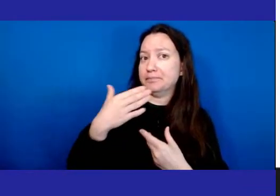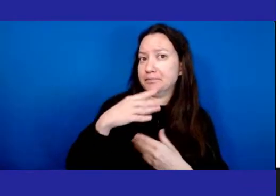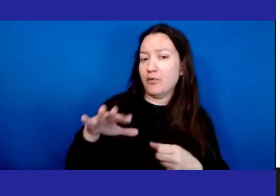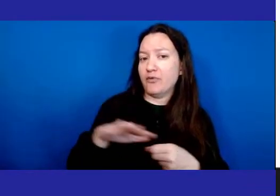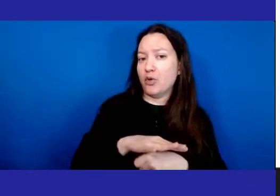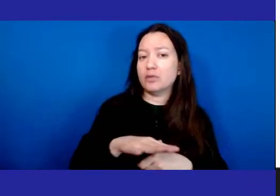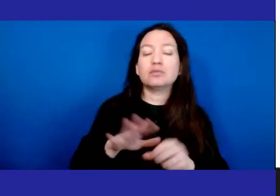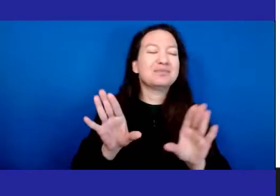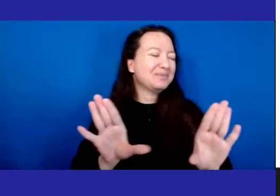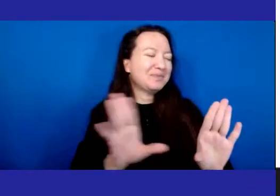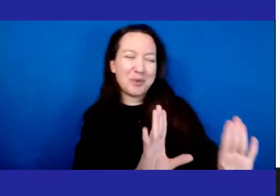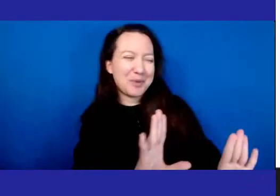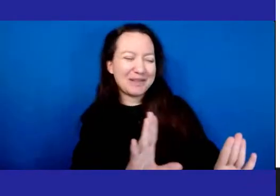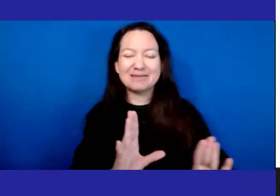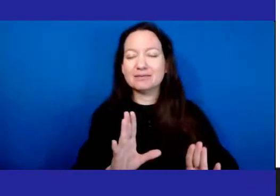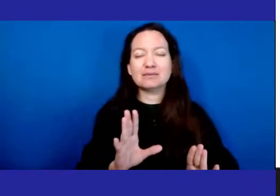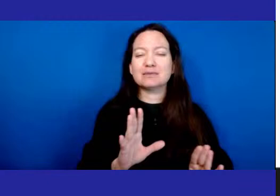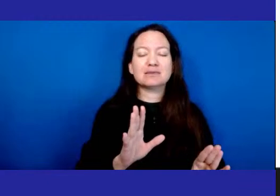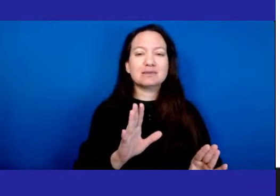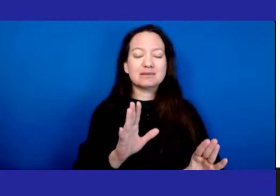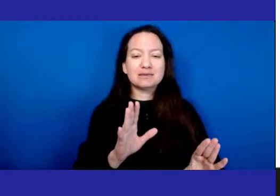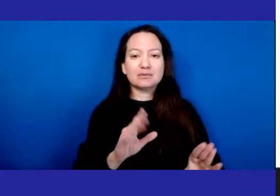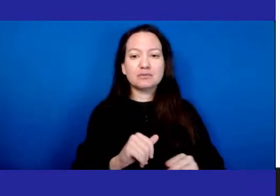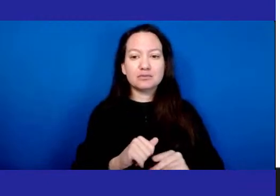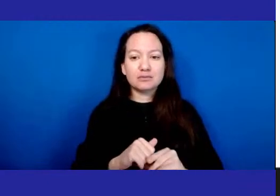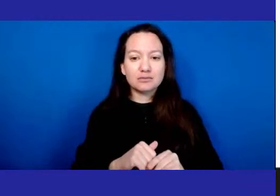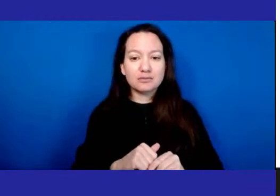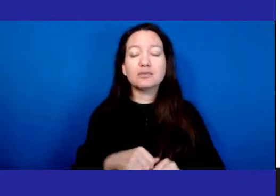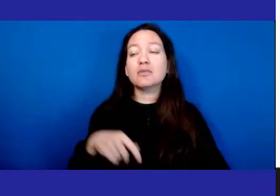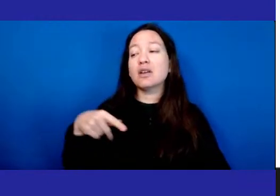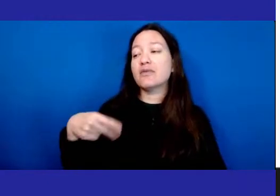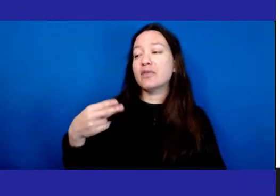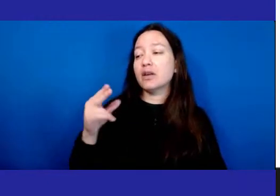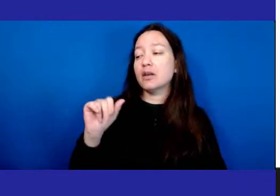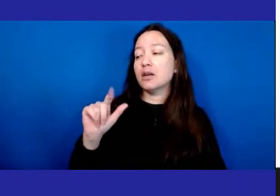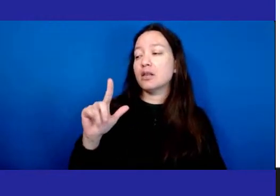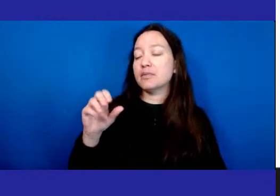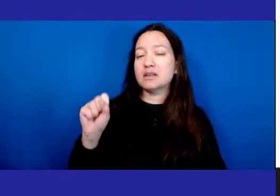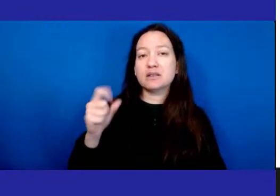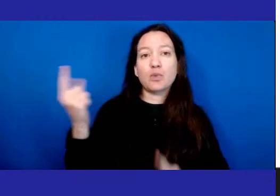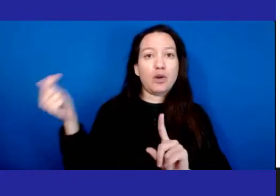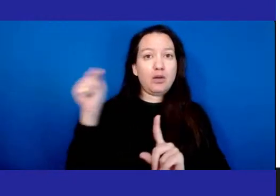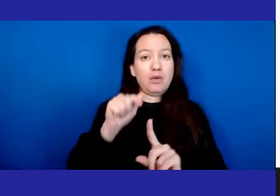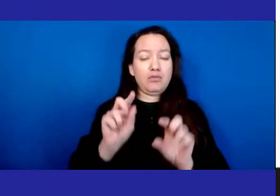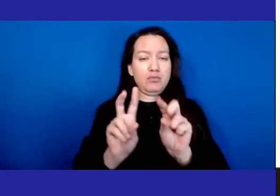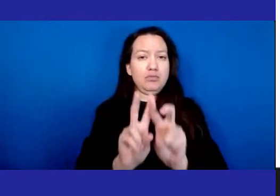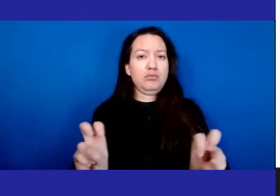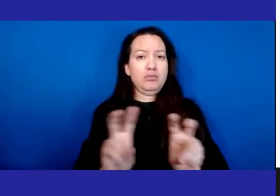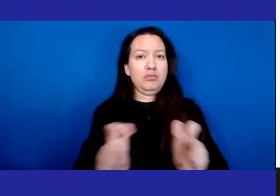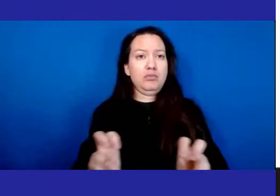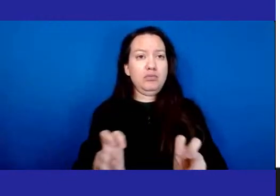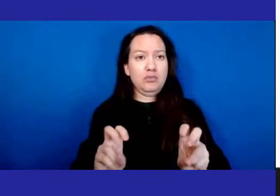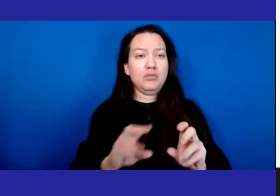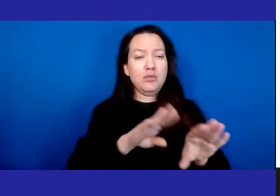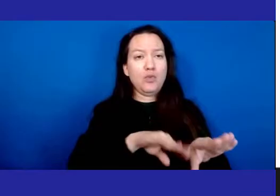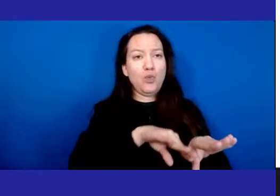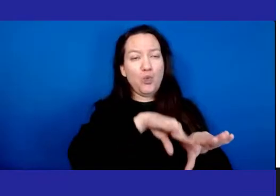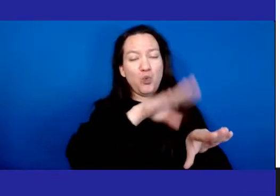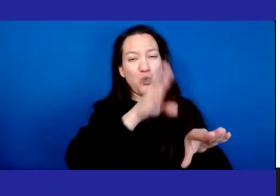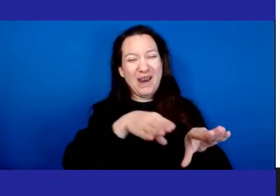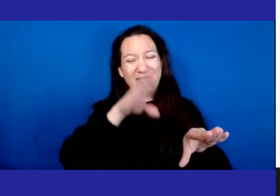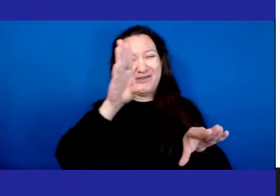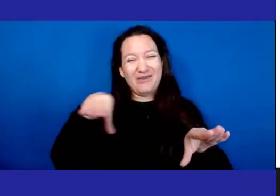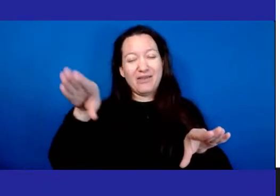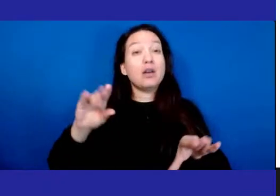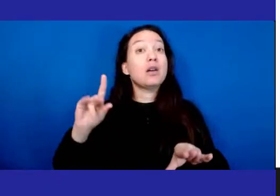It's no. It's Philips is where we would go back and we'd look at the actually waves themselves. Right. Epic